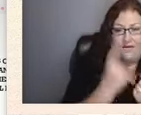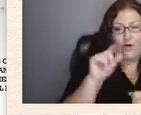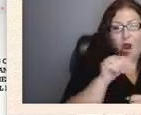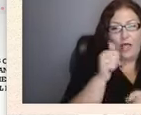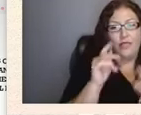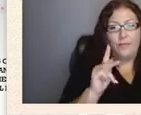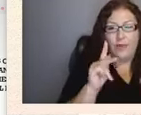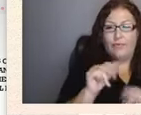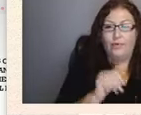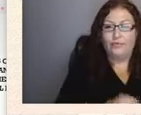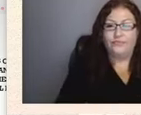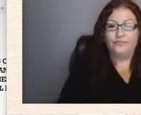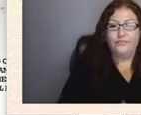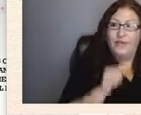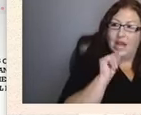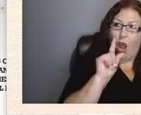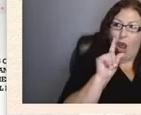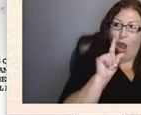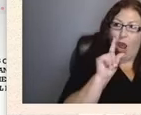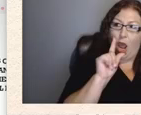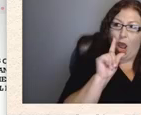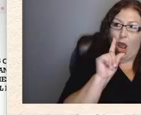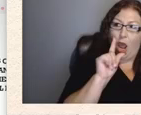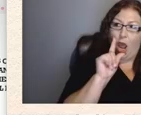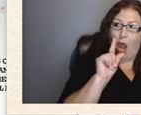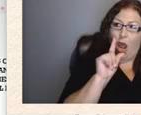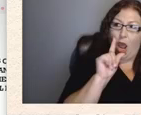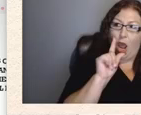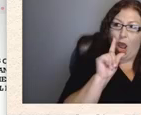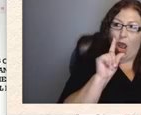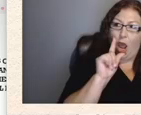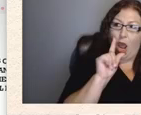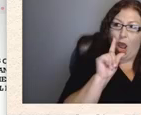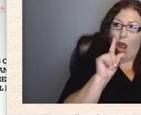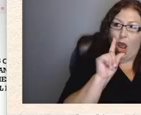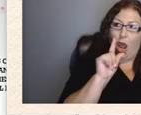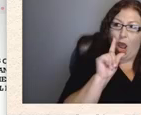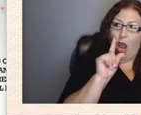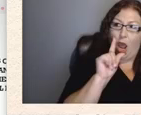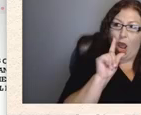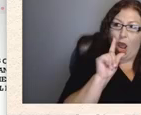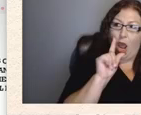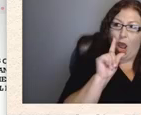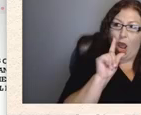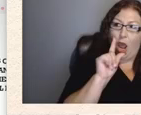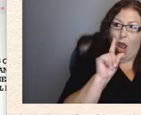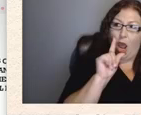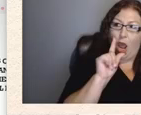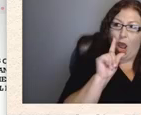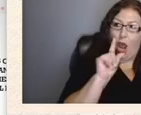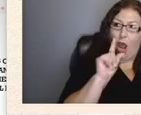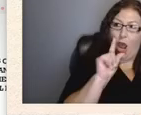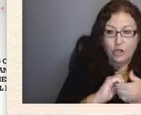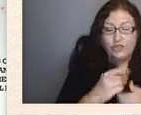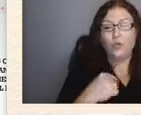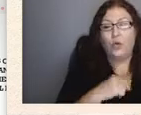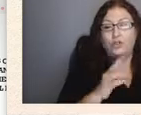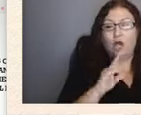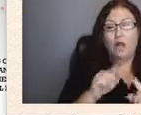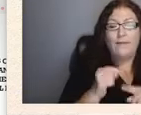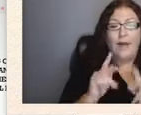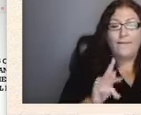on themselves. So, when we talk about family youth leaders and partners, we're talking about people